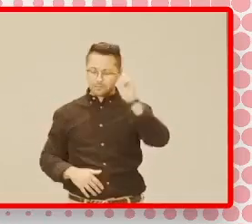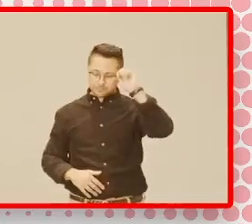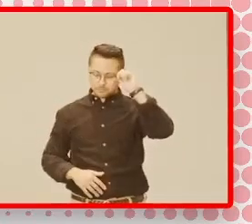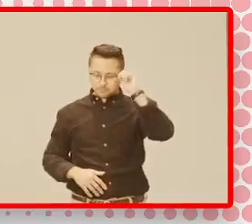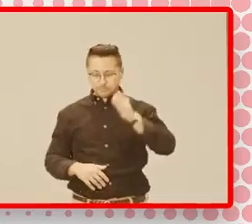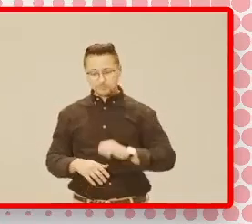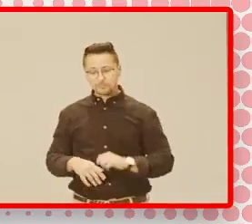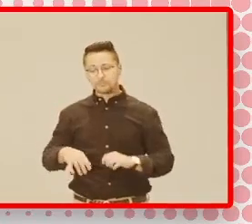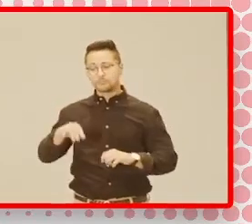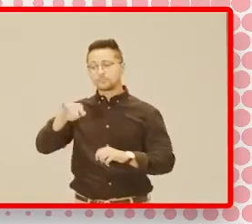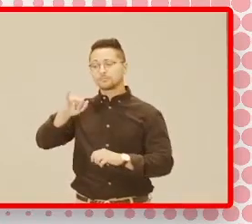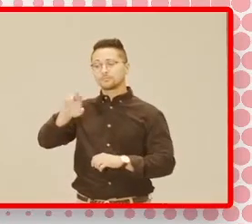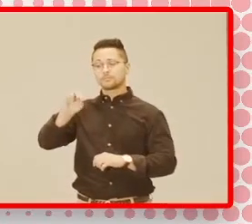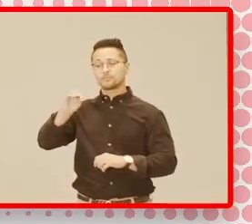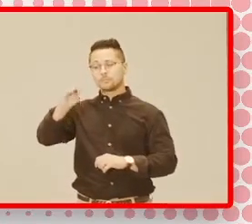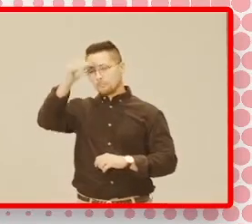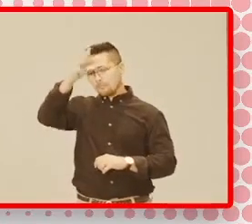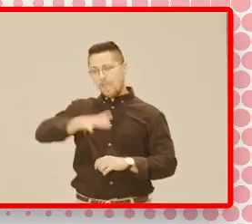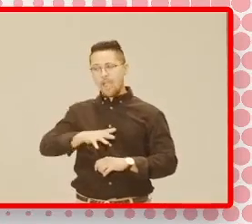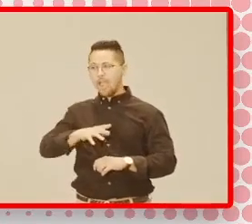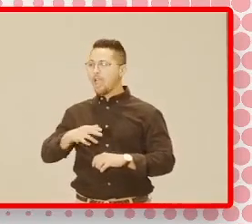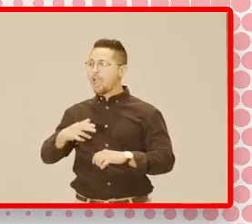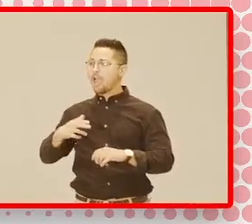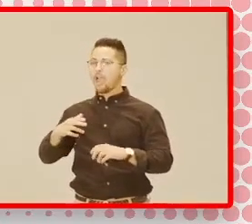made me a global ambassador,